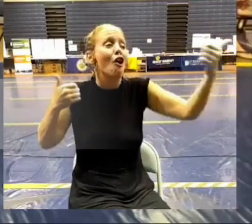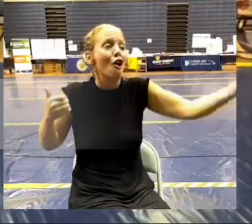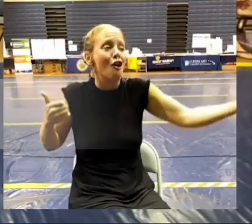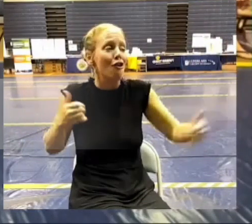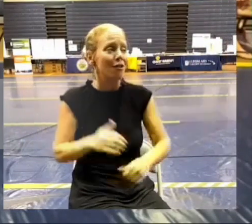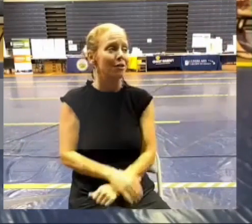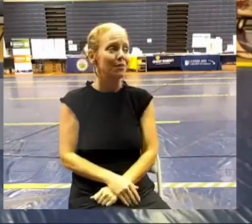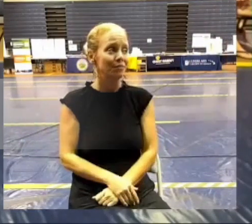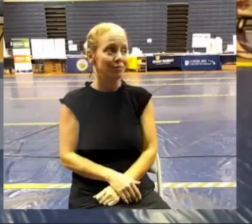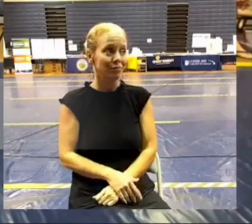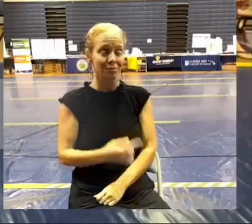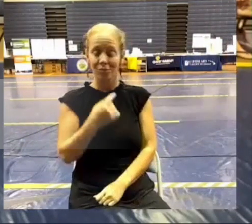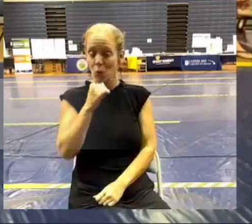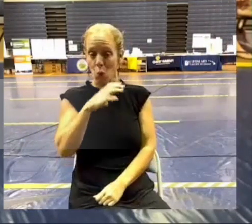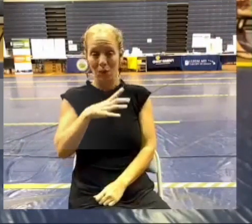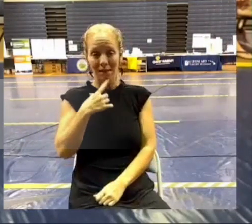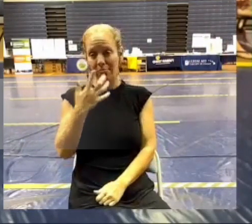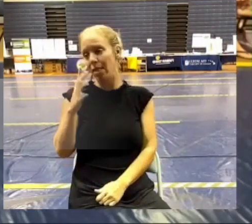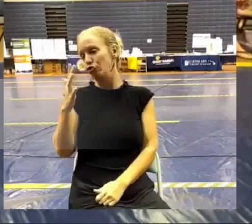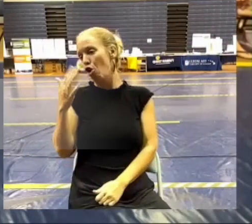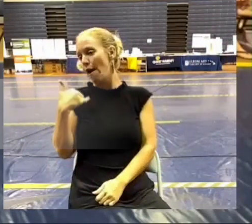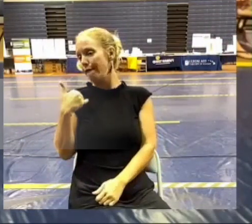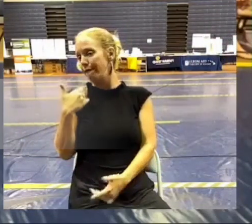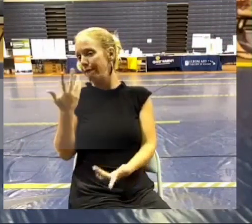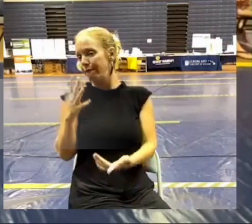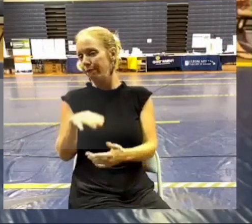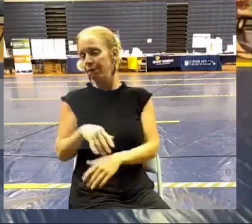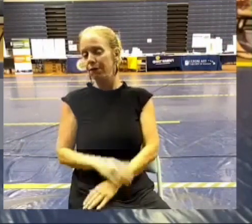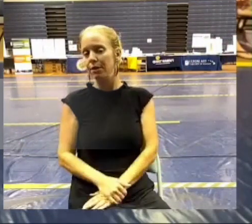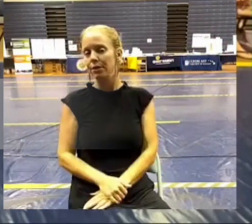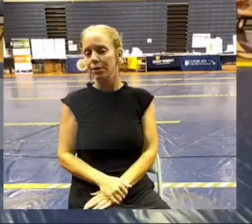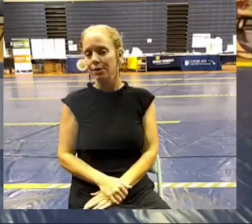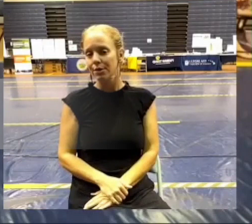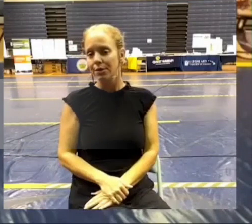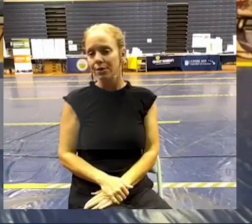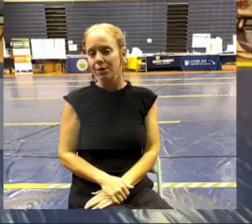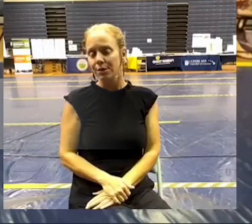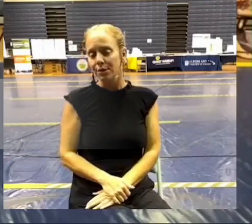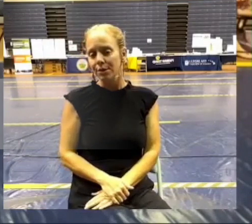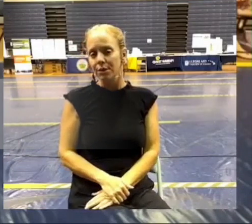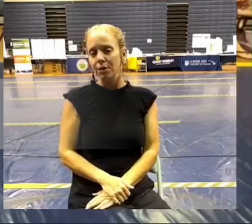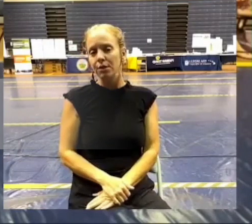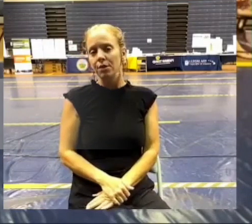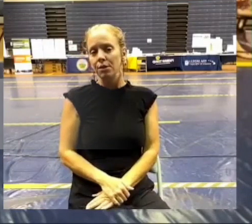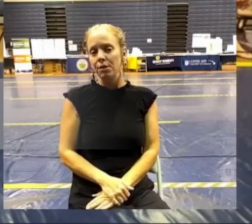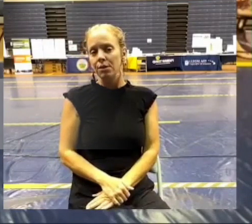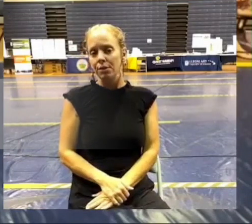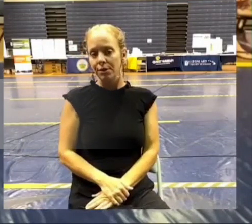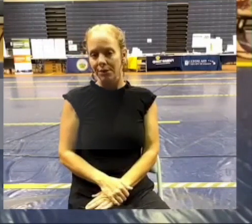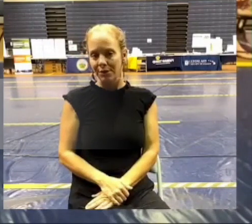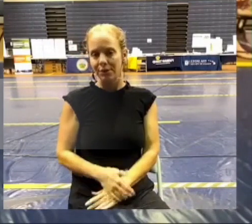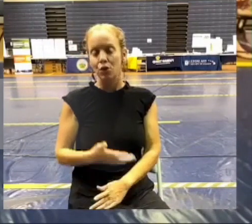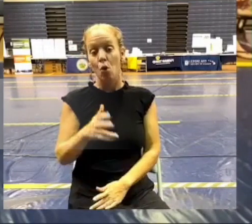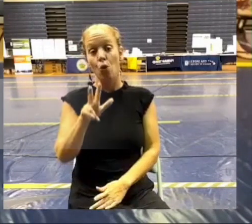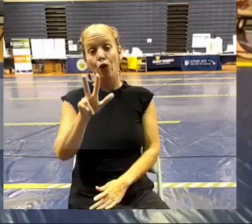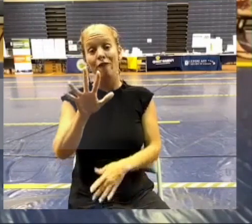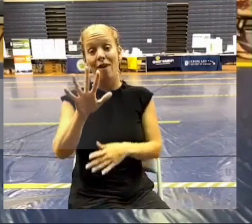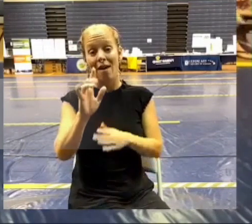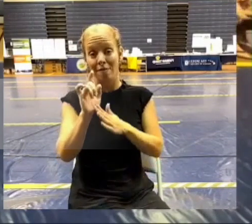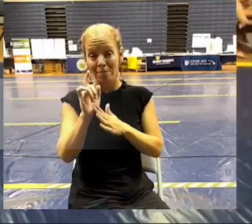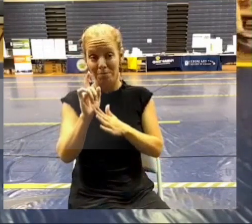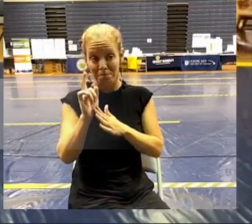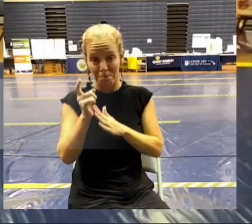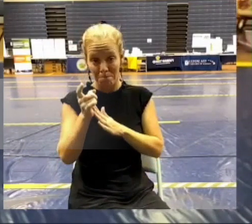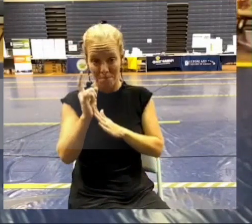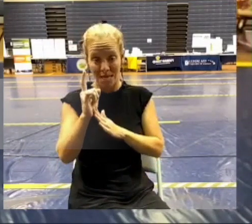well, this is all we have. Then she goes to me that we've been on the phone for 35